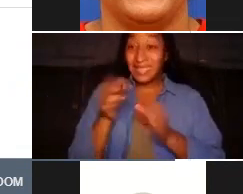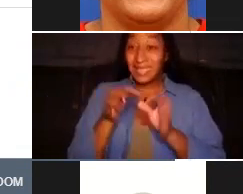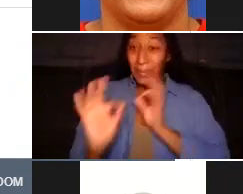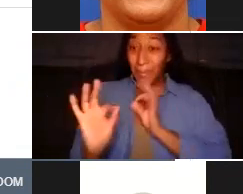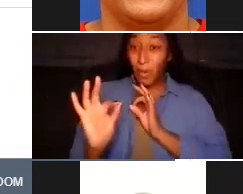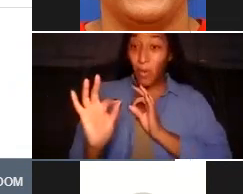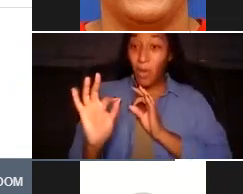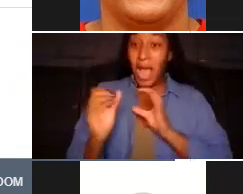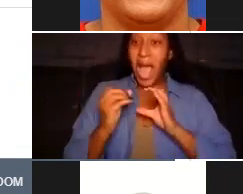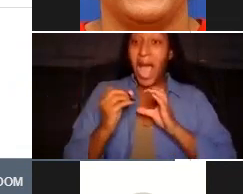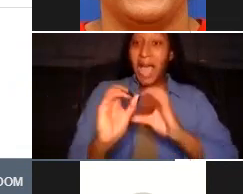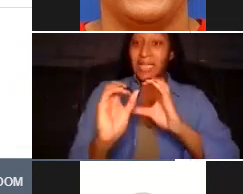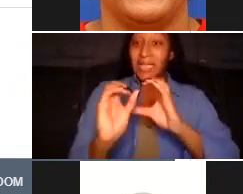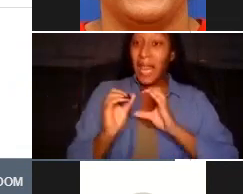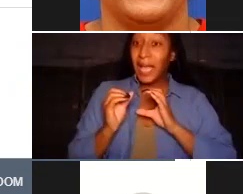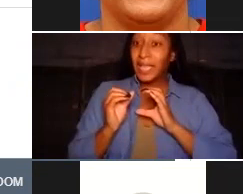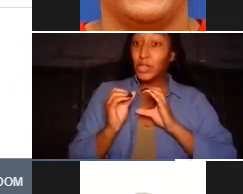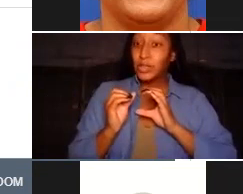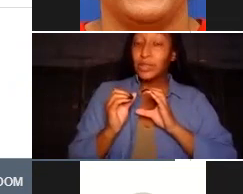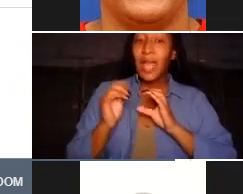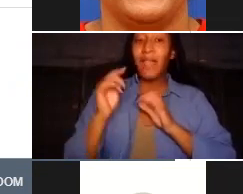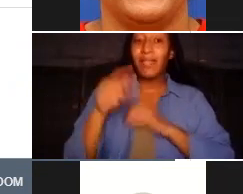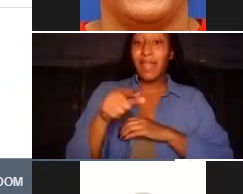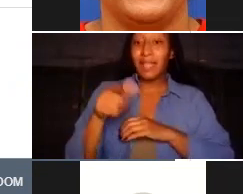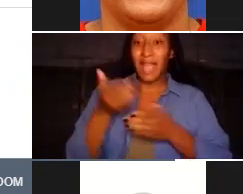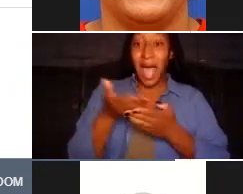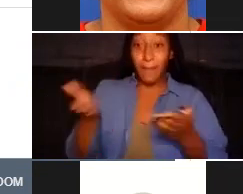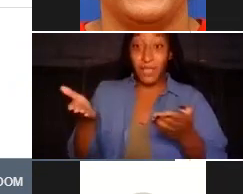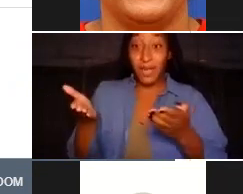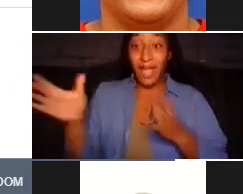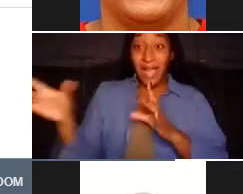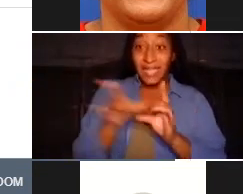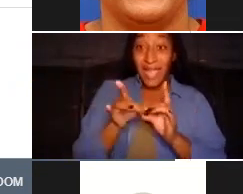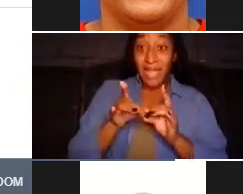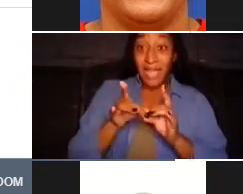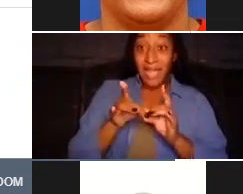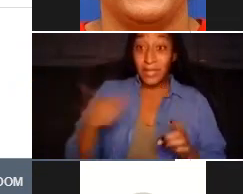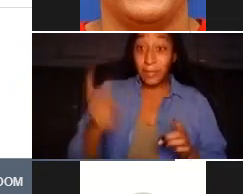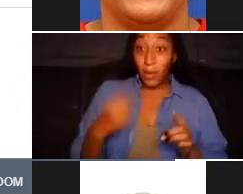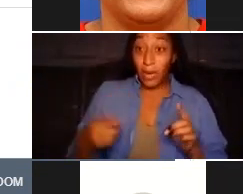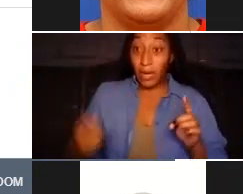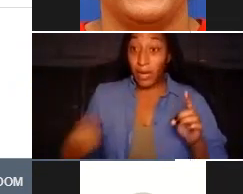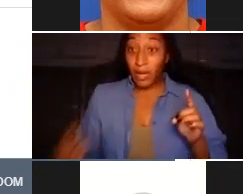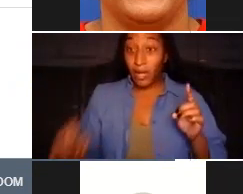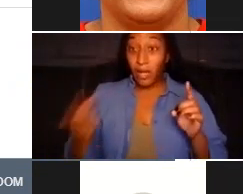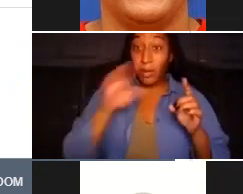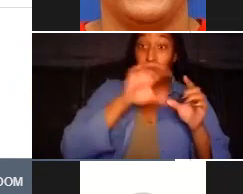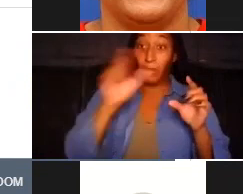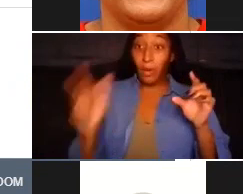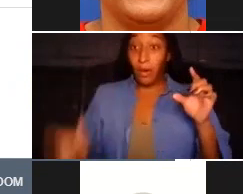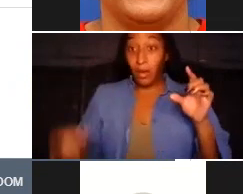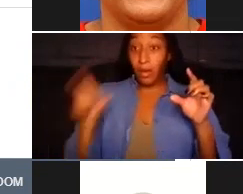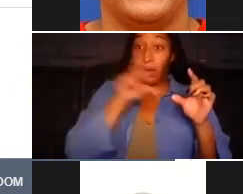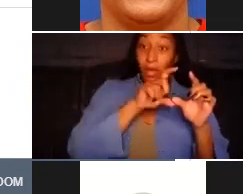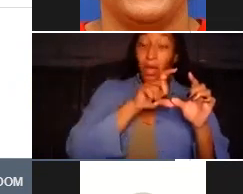attached to a spring or a pendulum or an object moving in a circle, those are